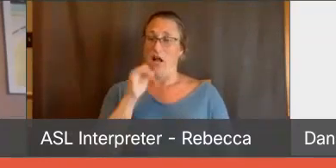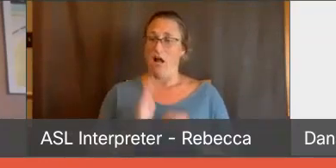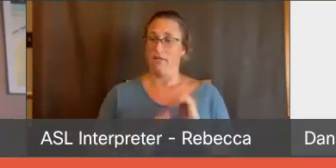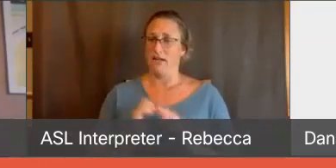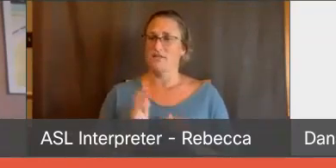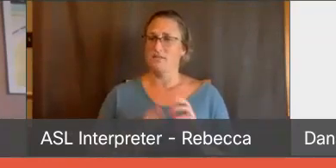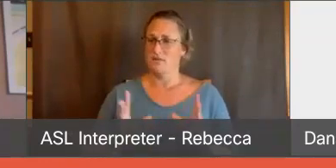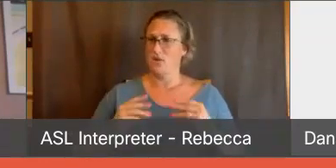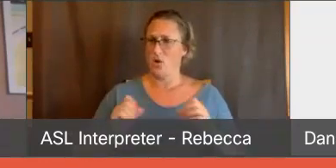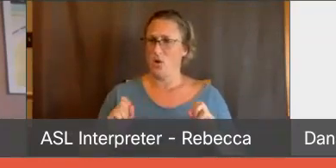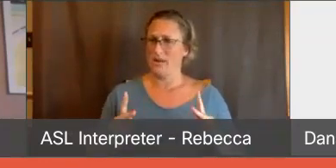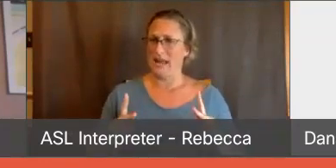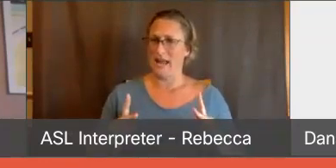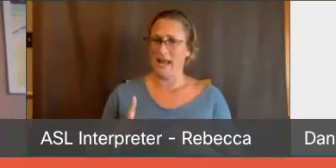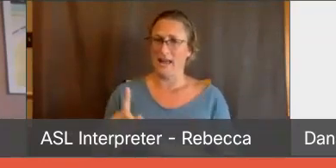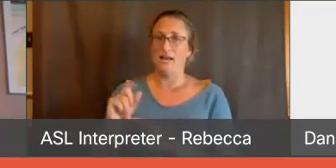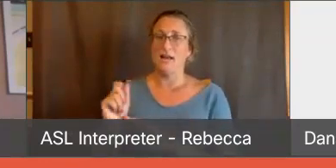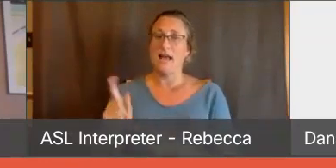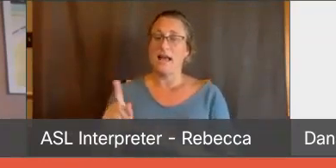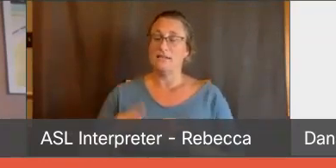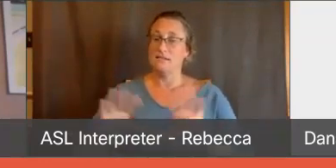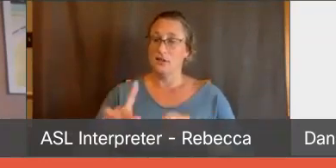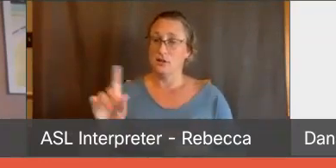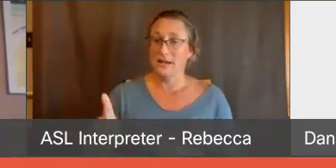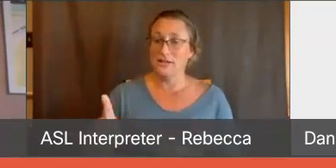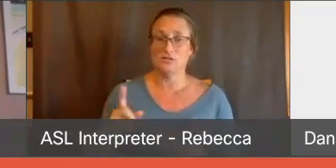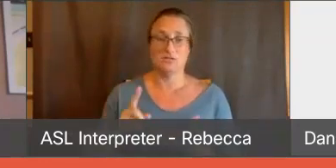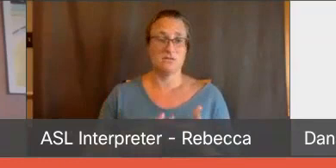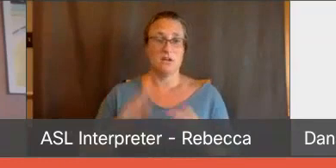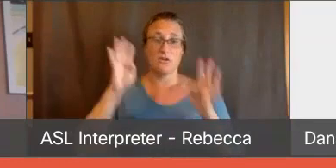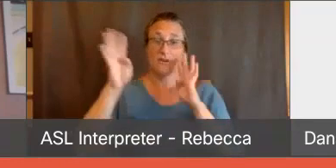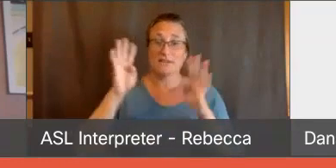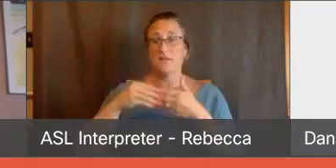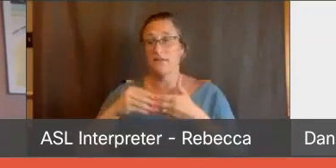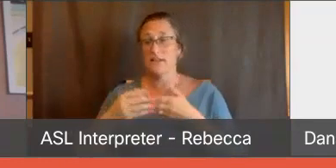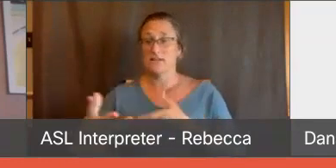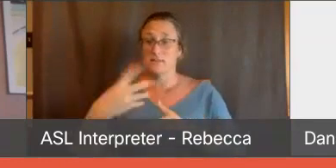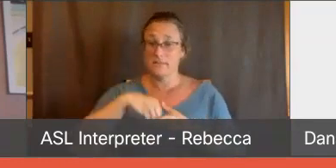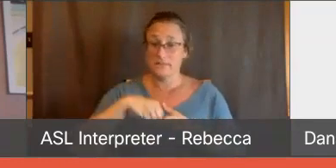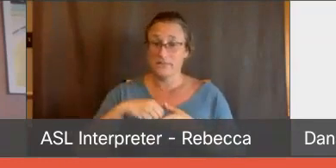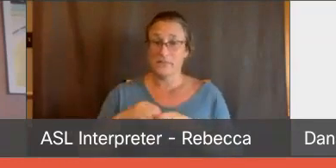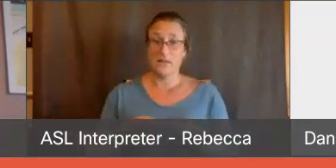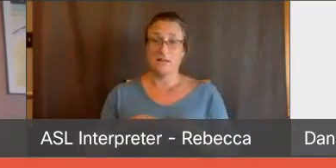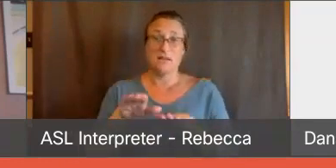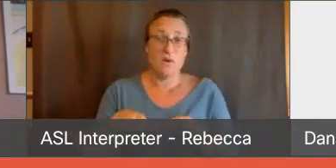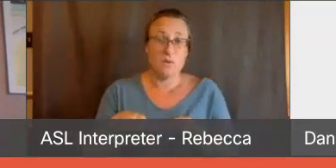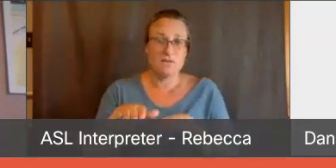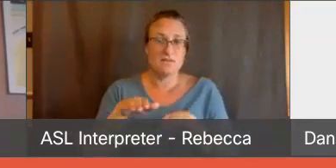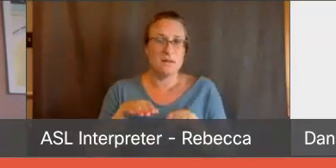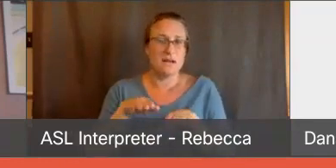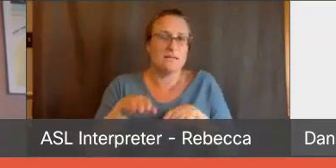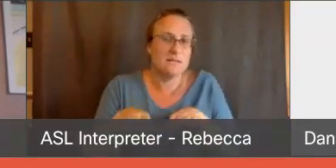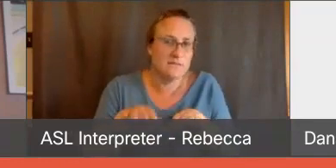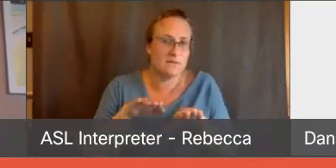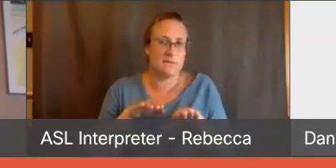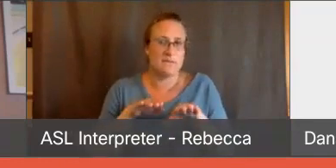clear questions, you know, try to incorporate creativity or flexibility. And then step forward, step back. It's this idea of, if I tend to